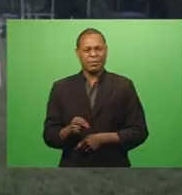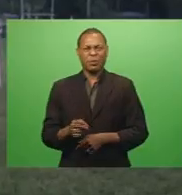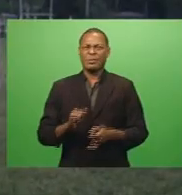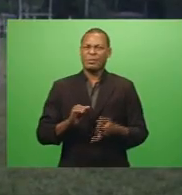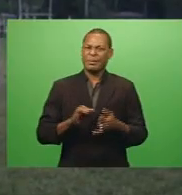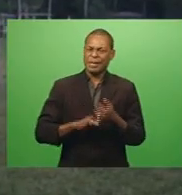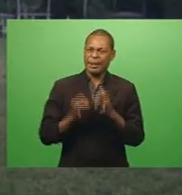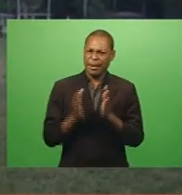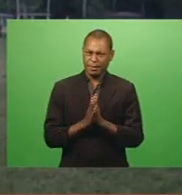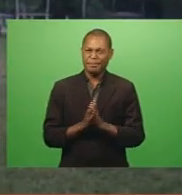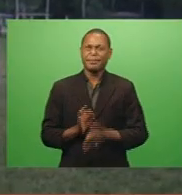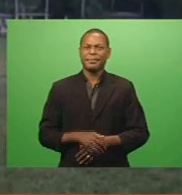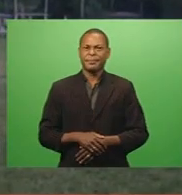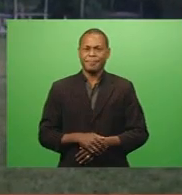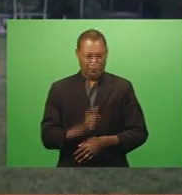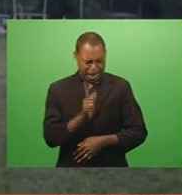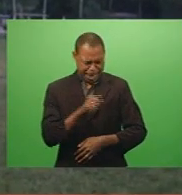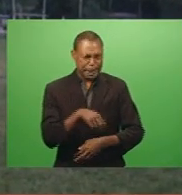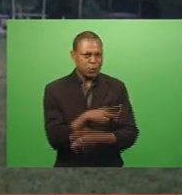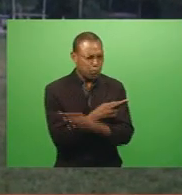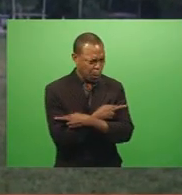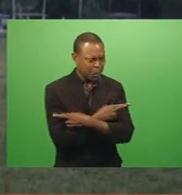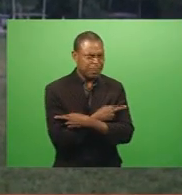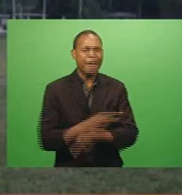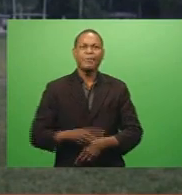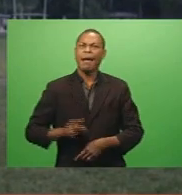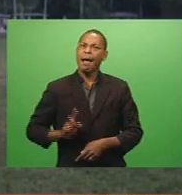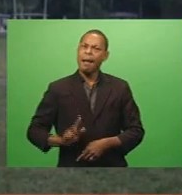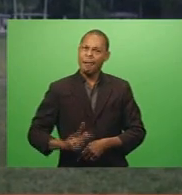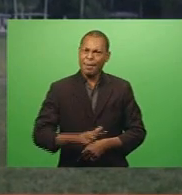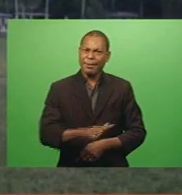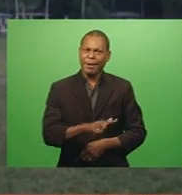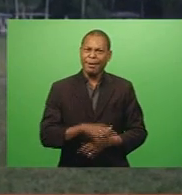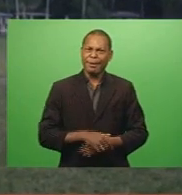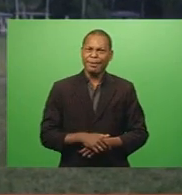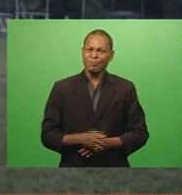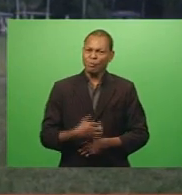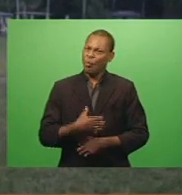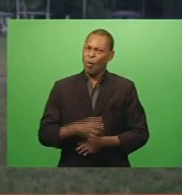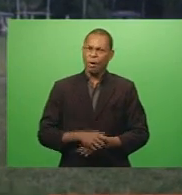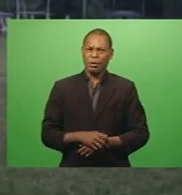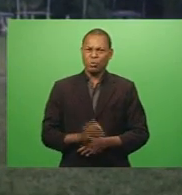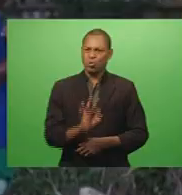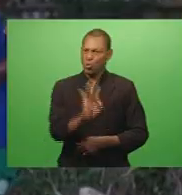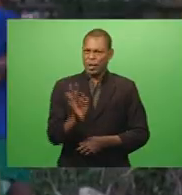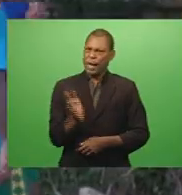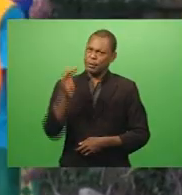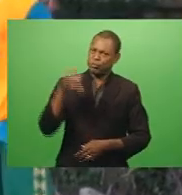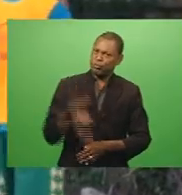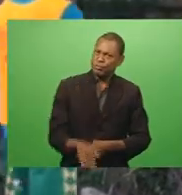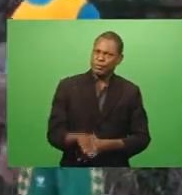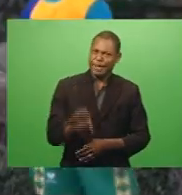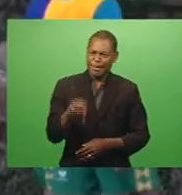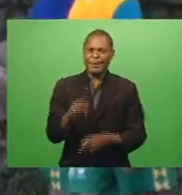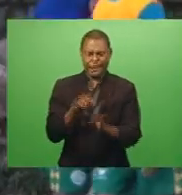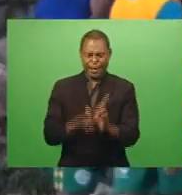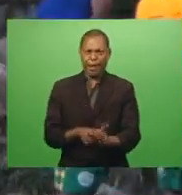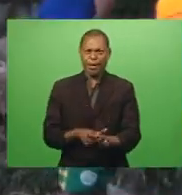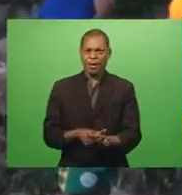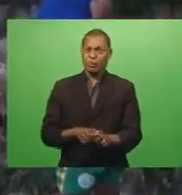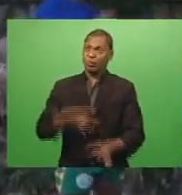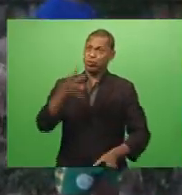Yes, we respect Lambasa a lot because Lambasa haven't lost a game this year. Even whole of last